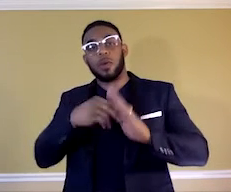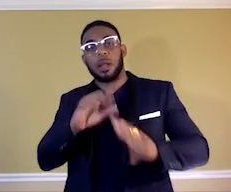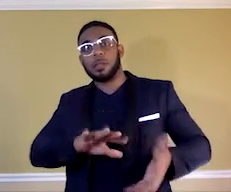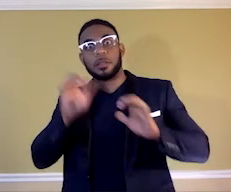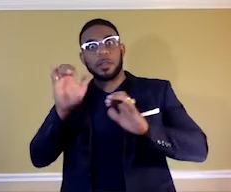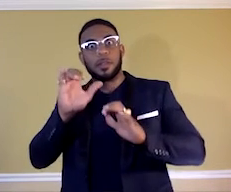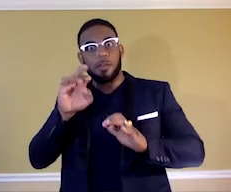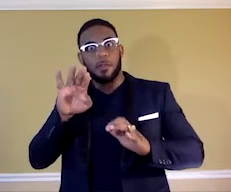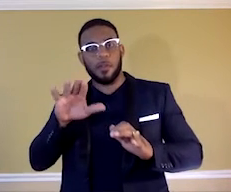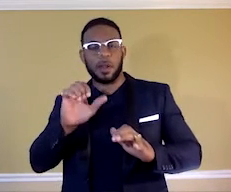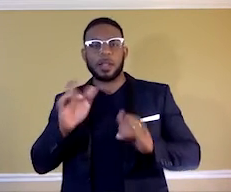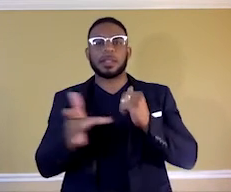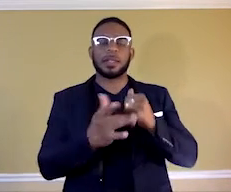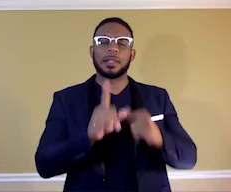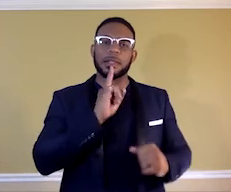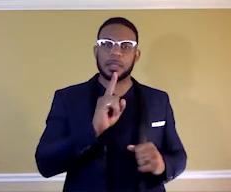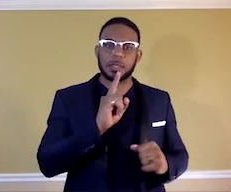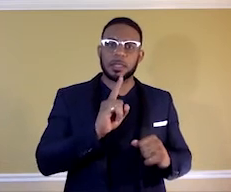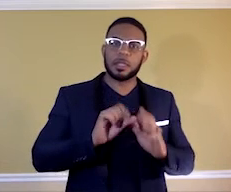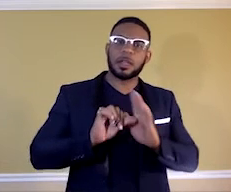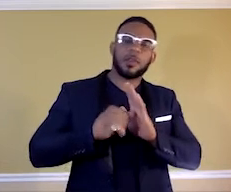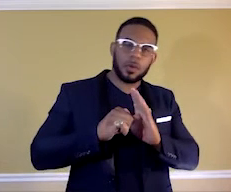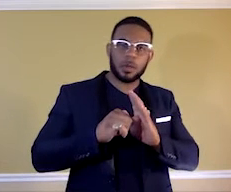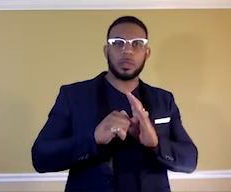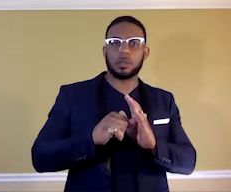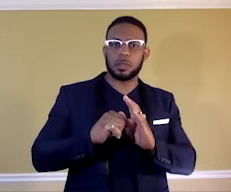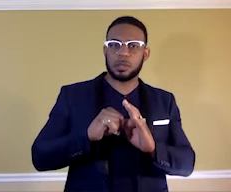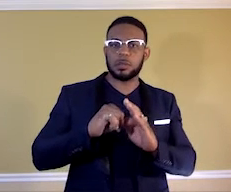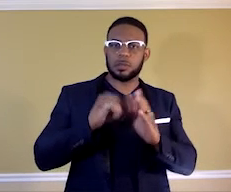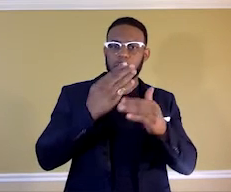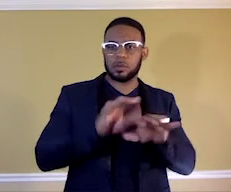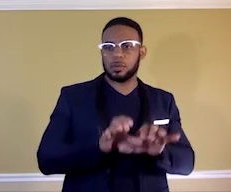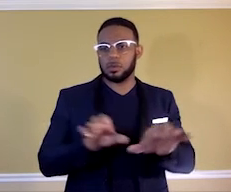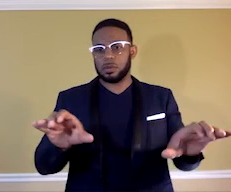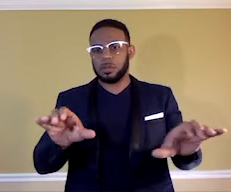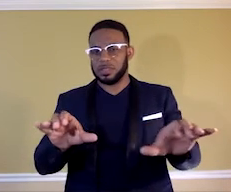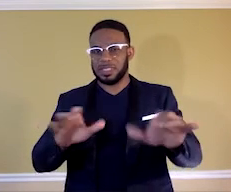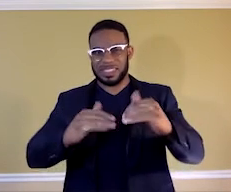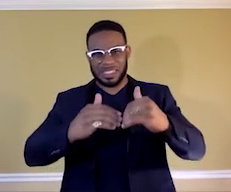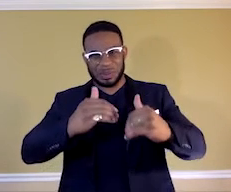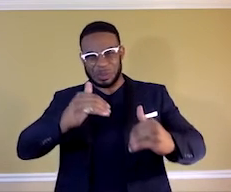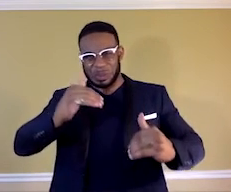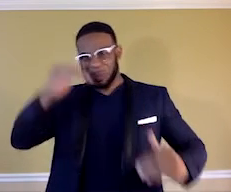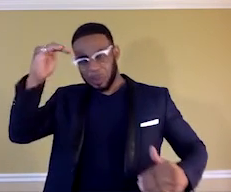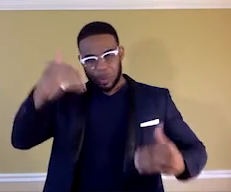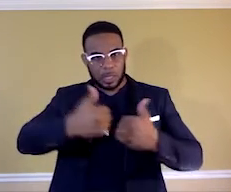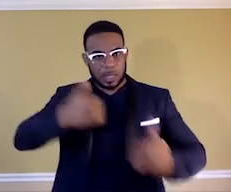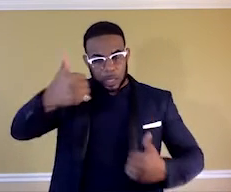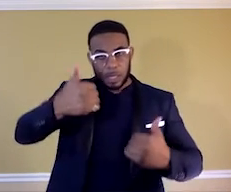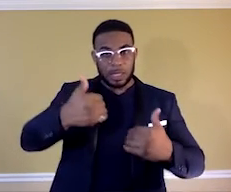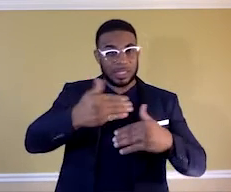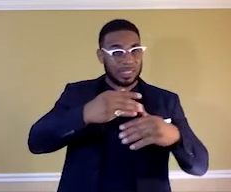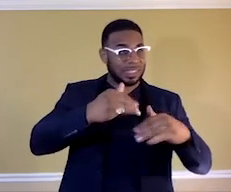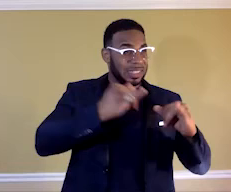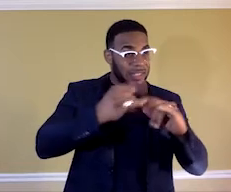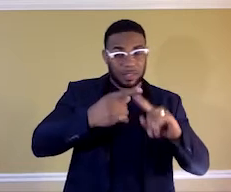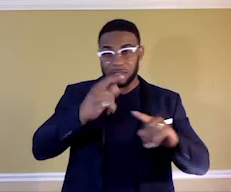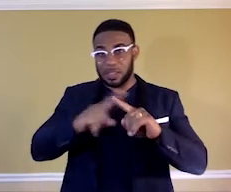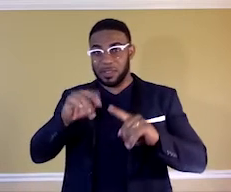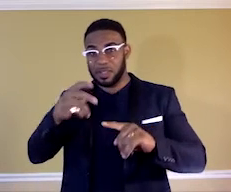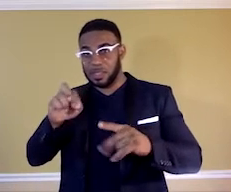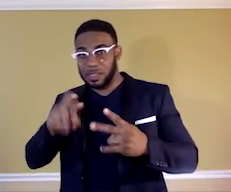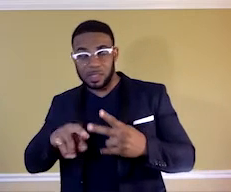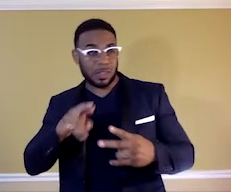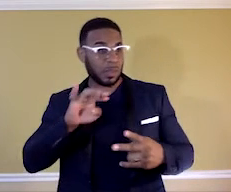force, technology is enforcing societal norms, exacerbating separations between individuals of different genders,